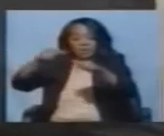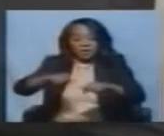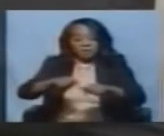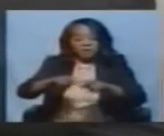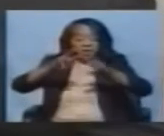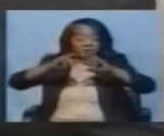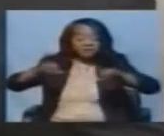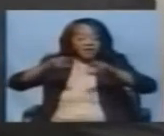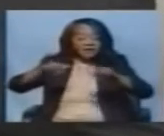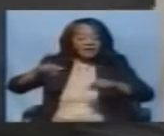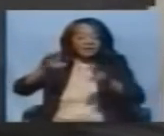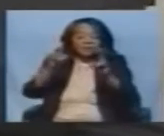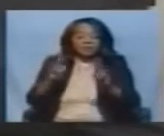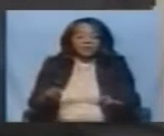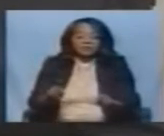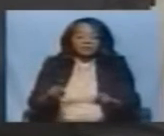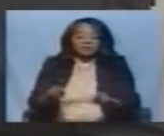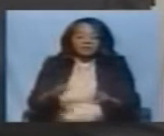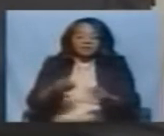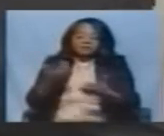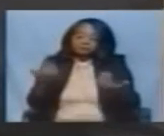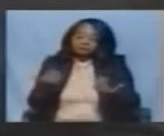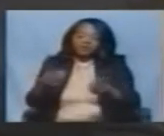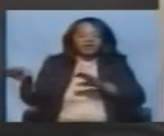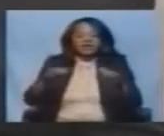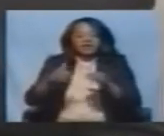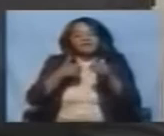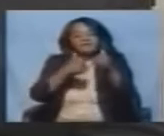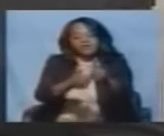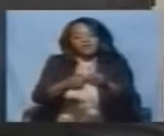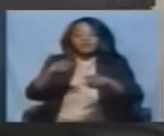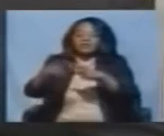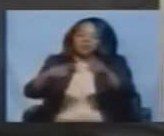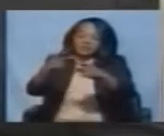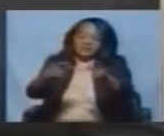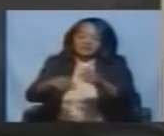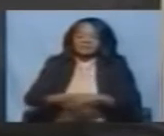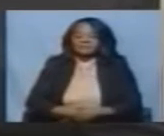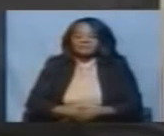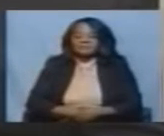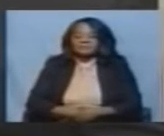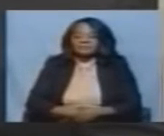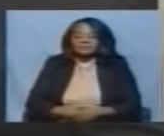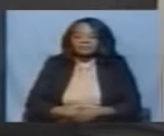at, did he follow the process? Was there an evaluation panel? The answer will be yes. You know,